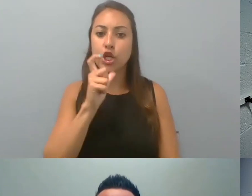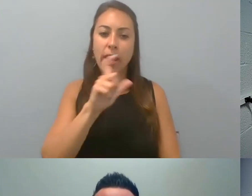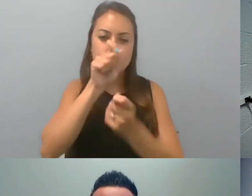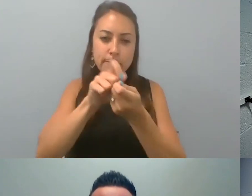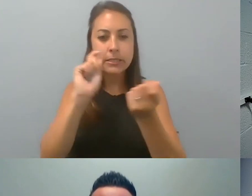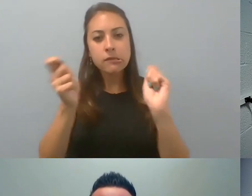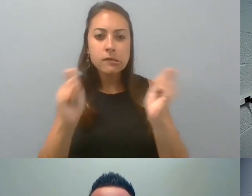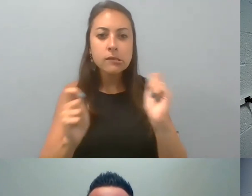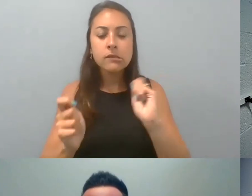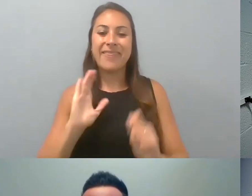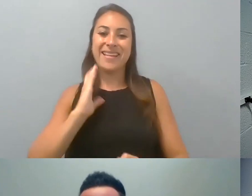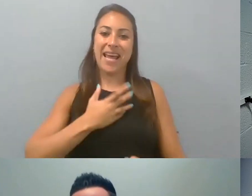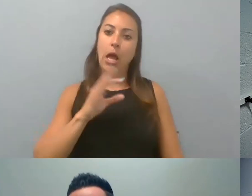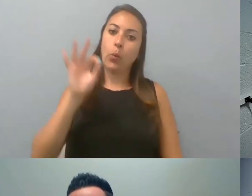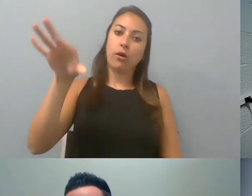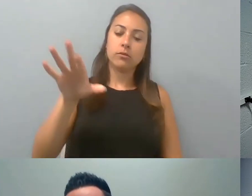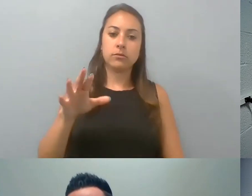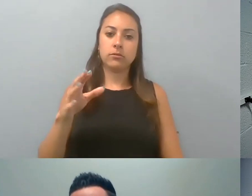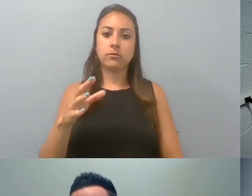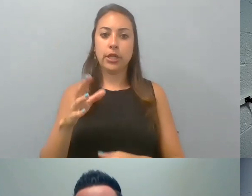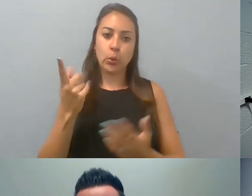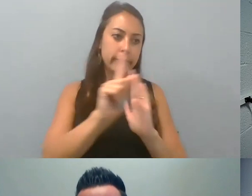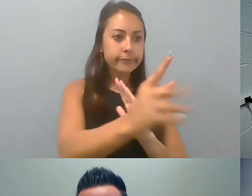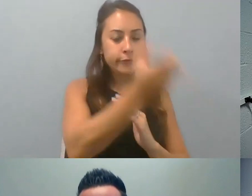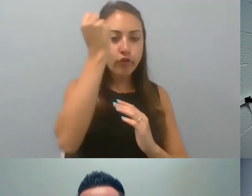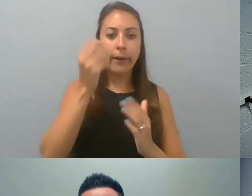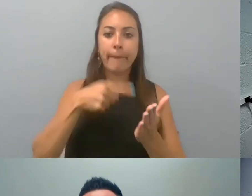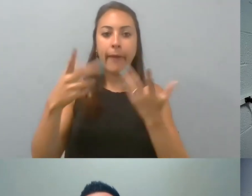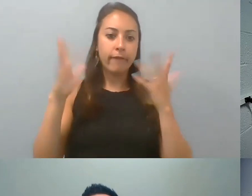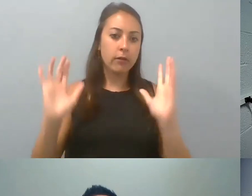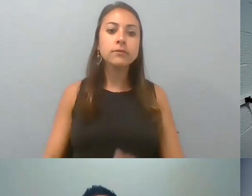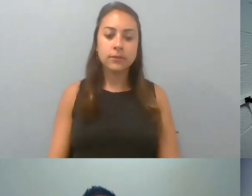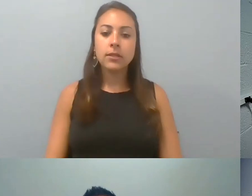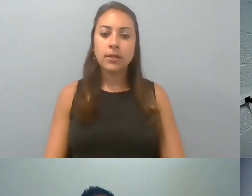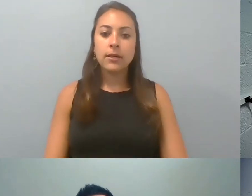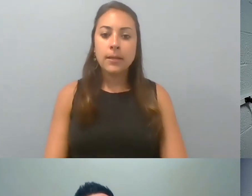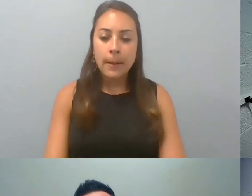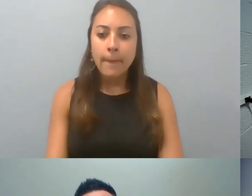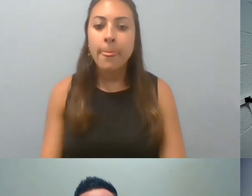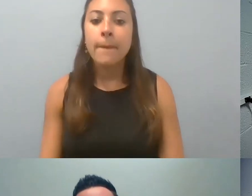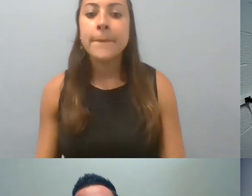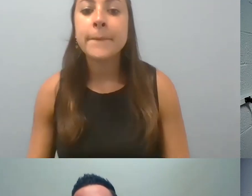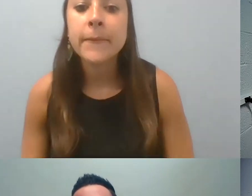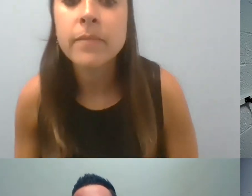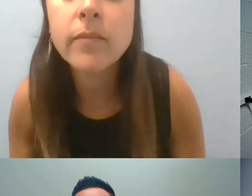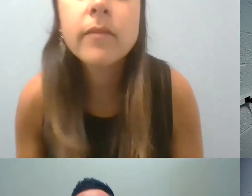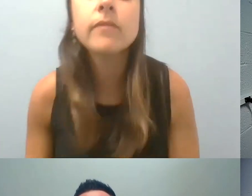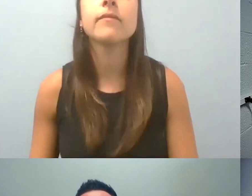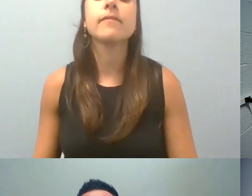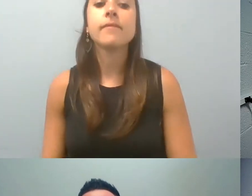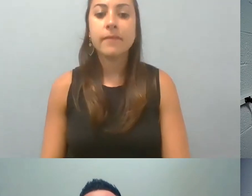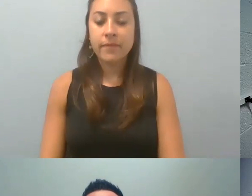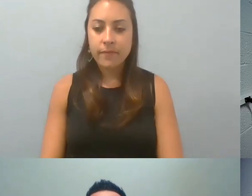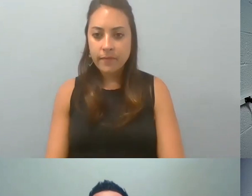of our signature curries and be in and out in less than 5 minutes. Another thing that we do is we try